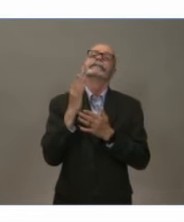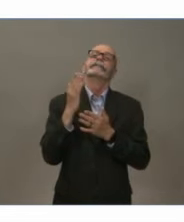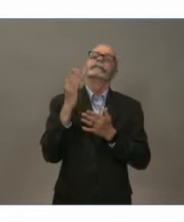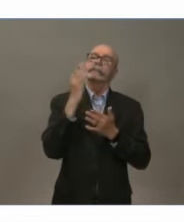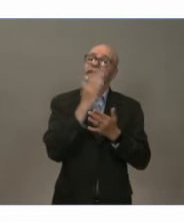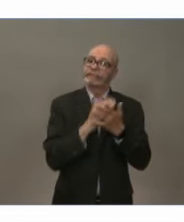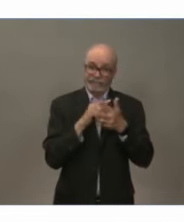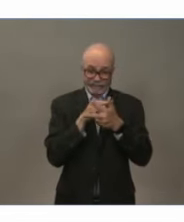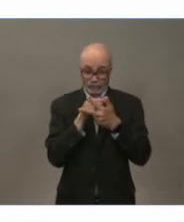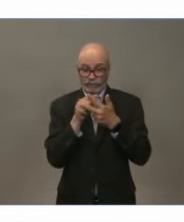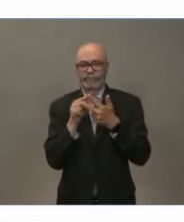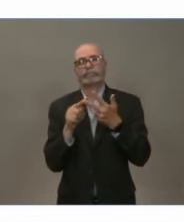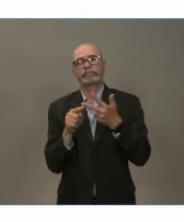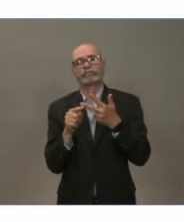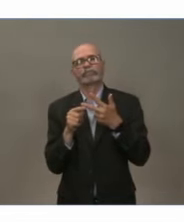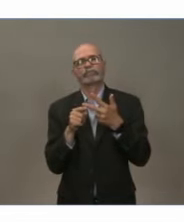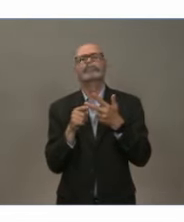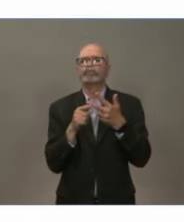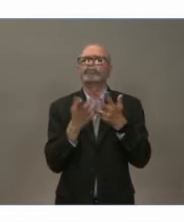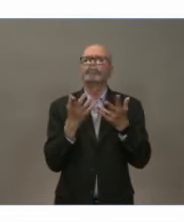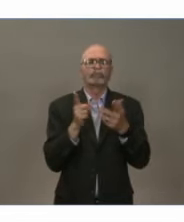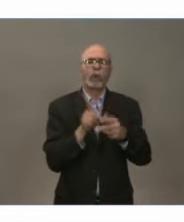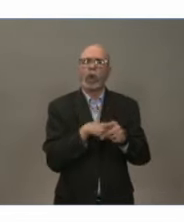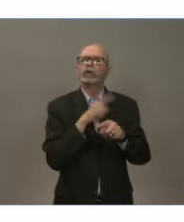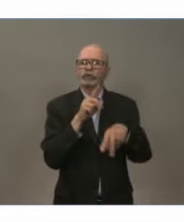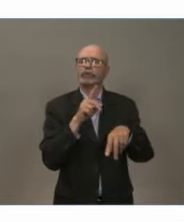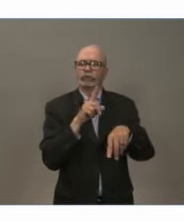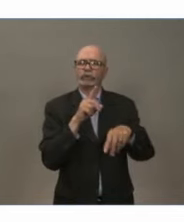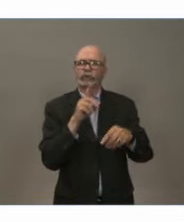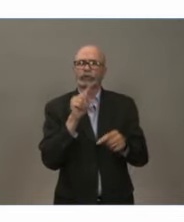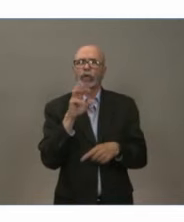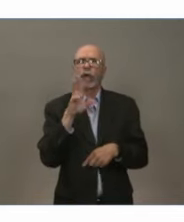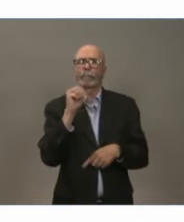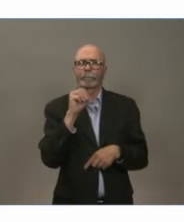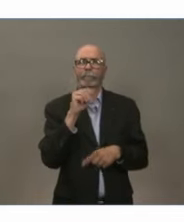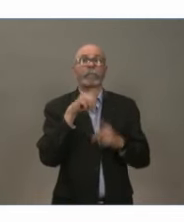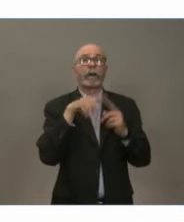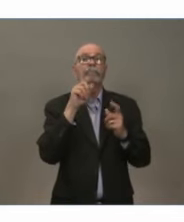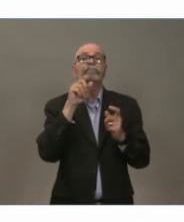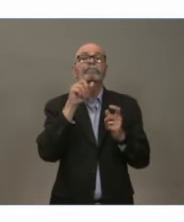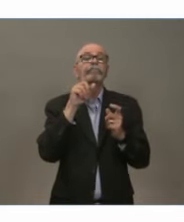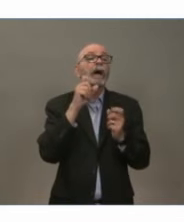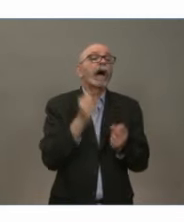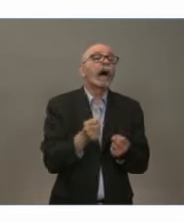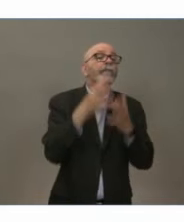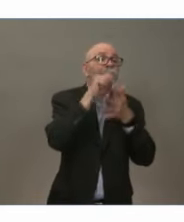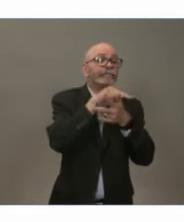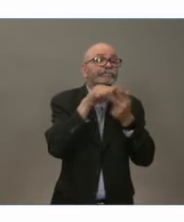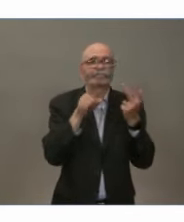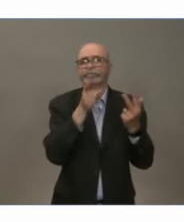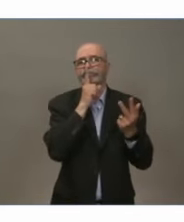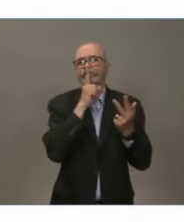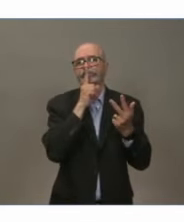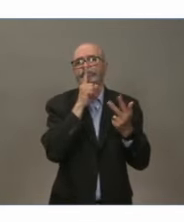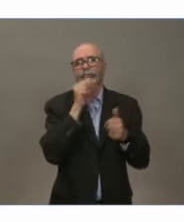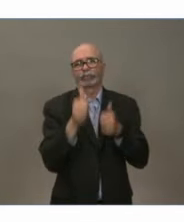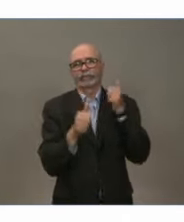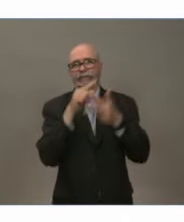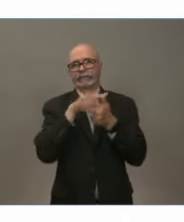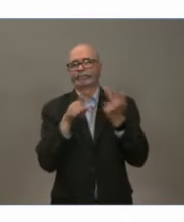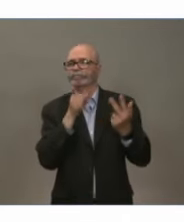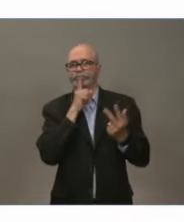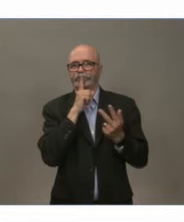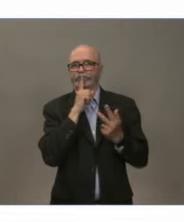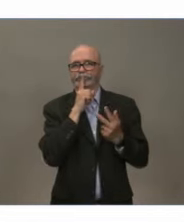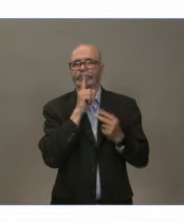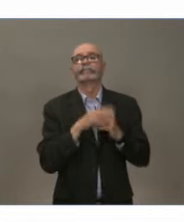been linked with a long-term care facility. I'm not going to say how many have or have not, because that'll potentially identify individuals. We know that across the